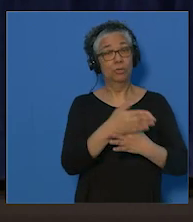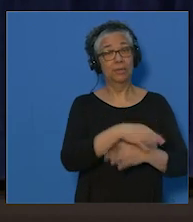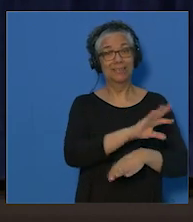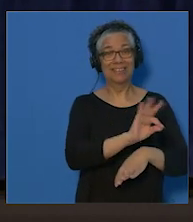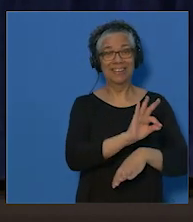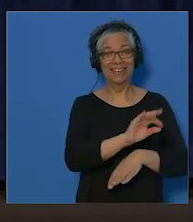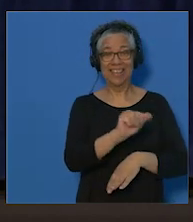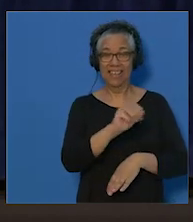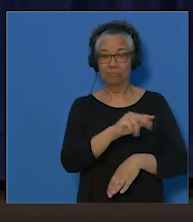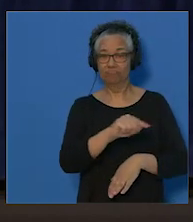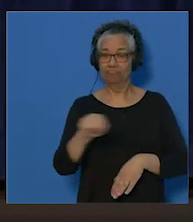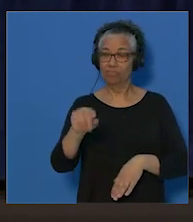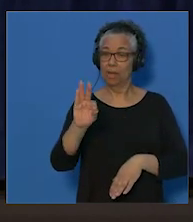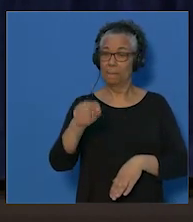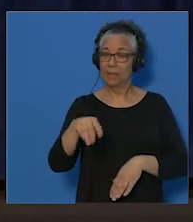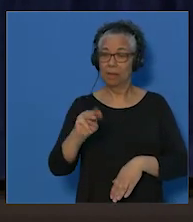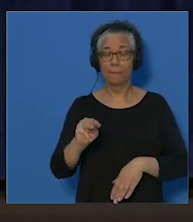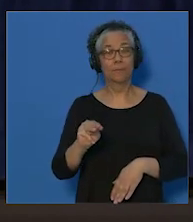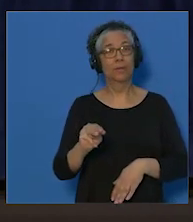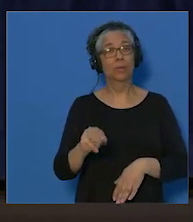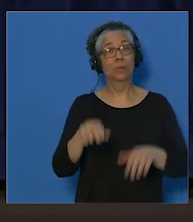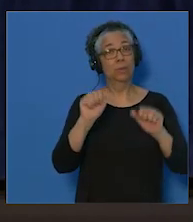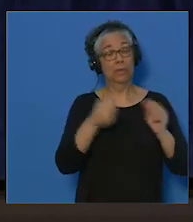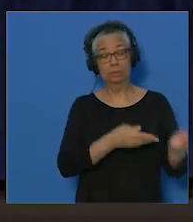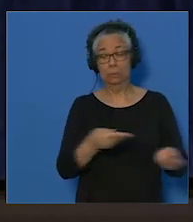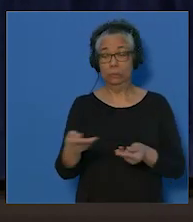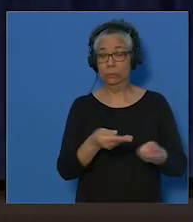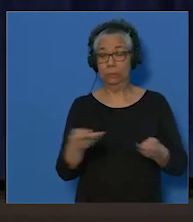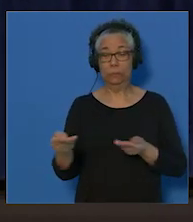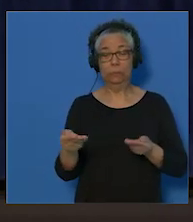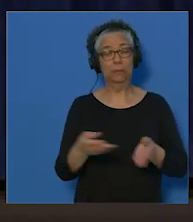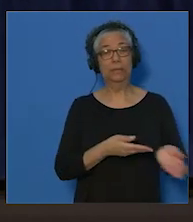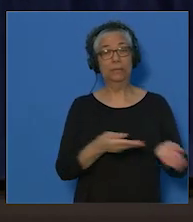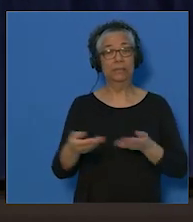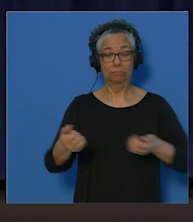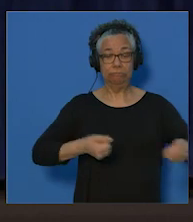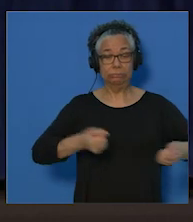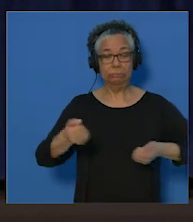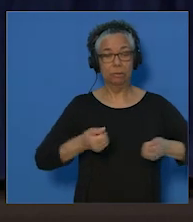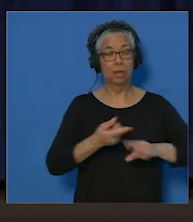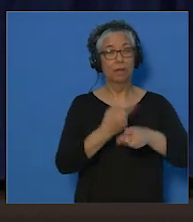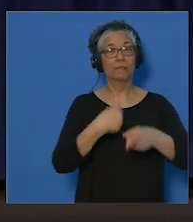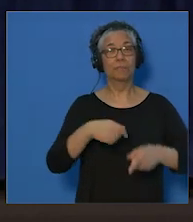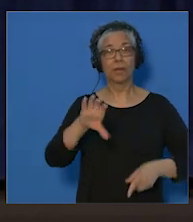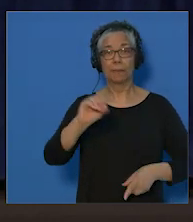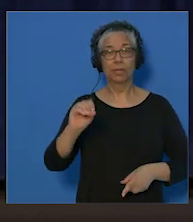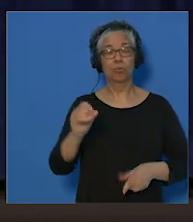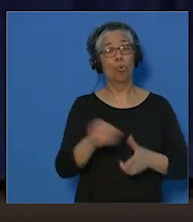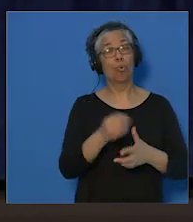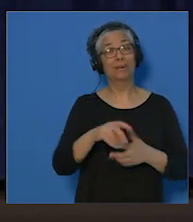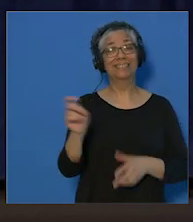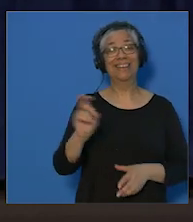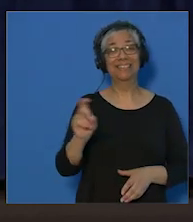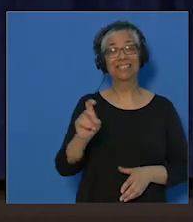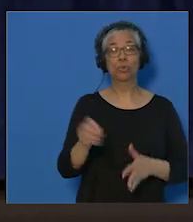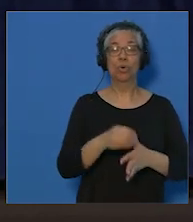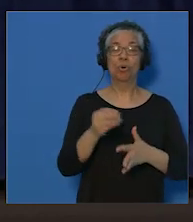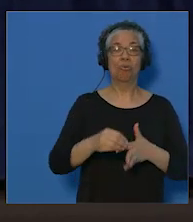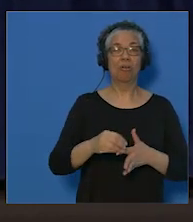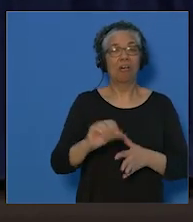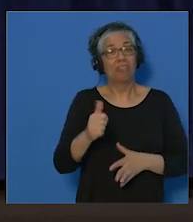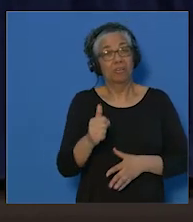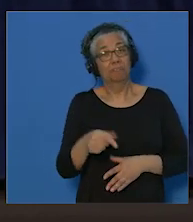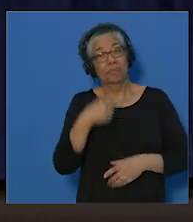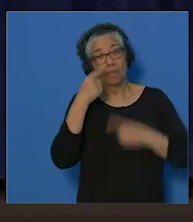and 9 p.m., and deliveries can be performed by delivery vehicles from those companies or by taxis and/or other public